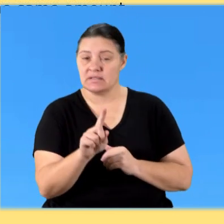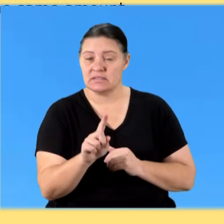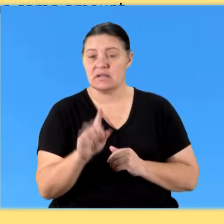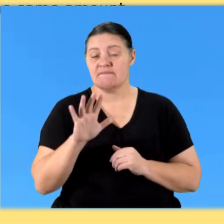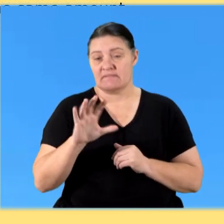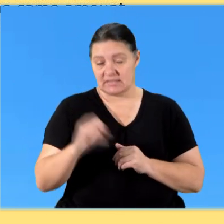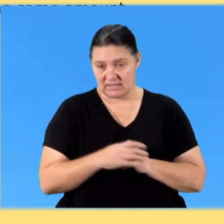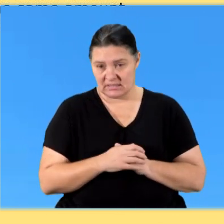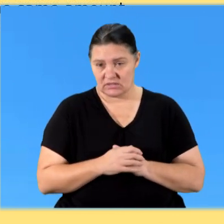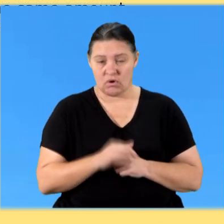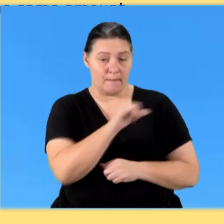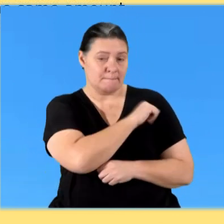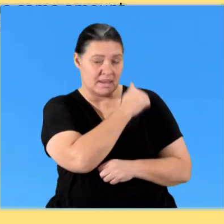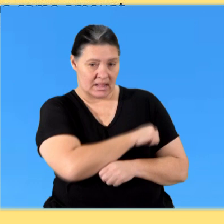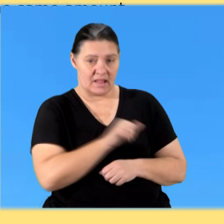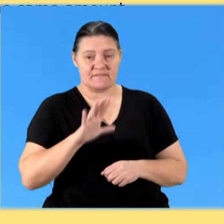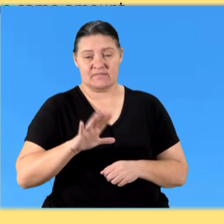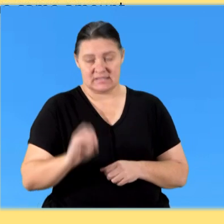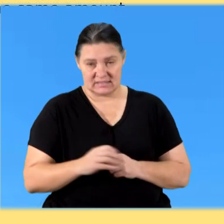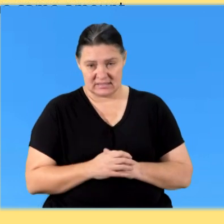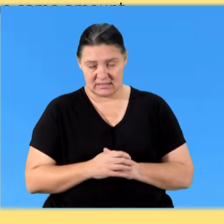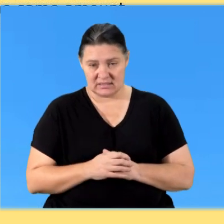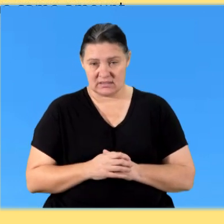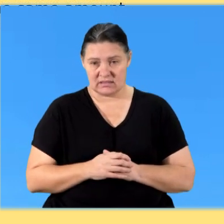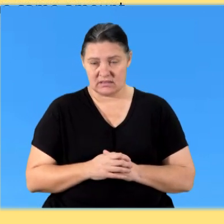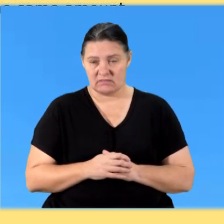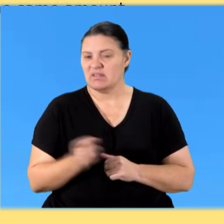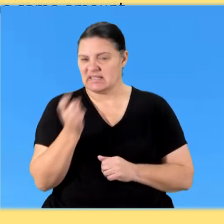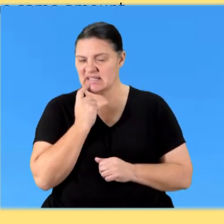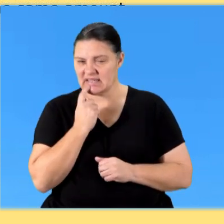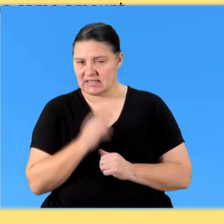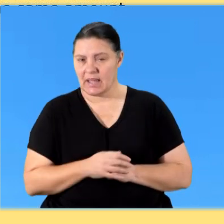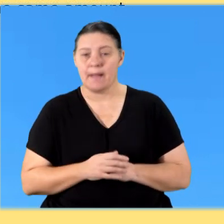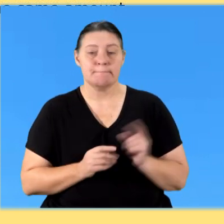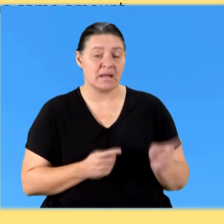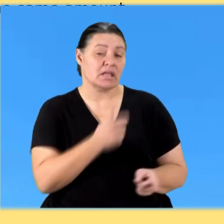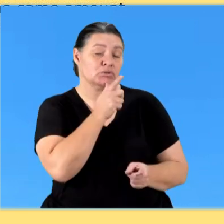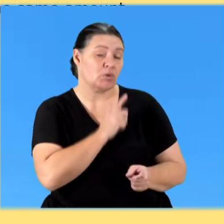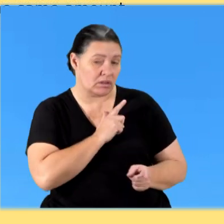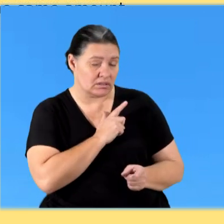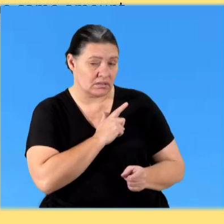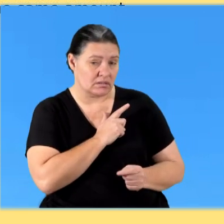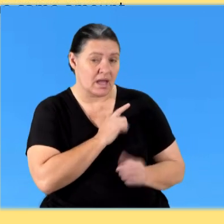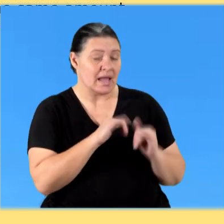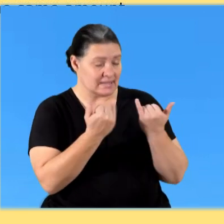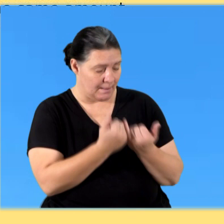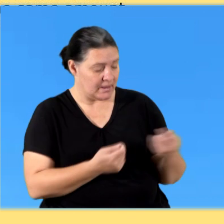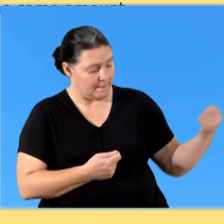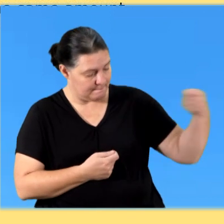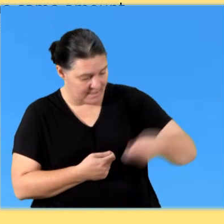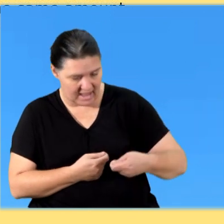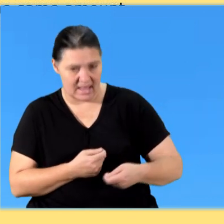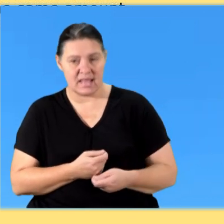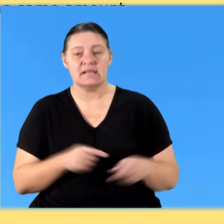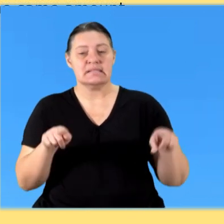much? 50. So I'll come here, medical aid, 50. That one is an easy one. But they told us that the